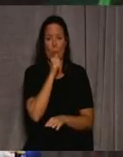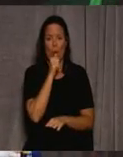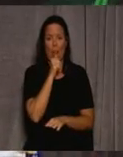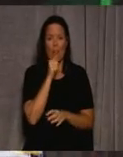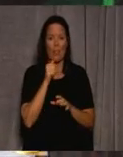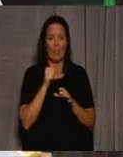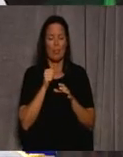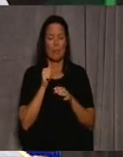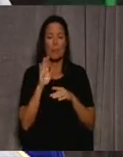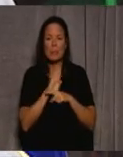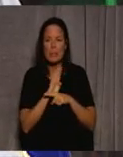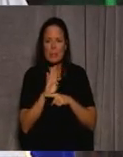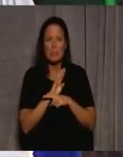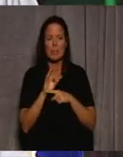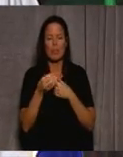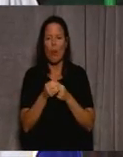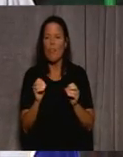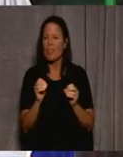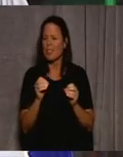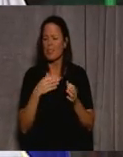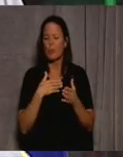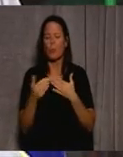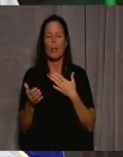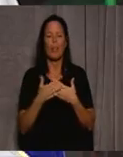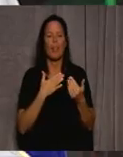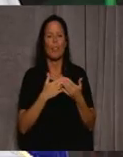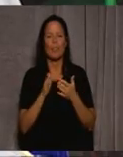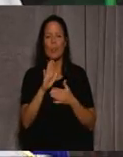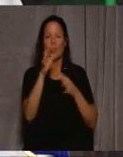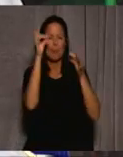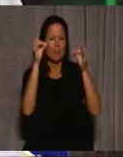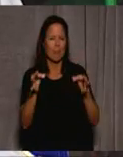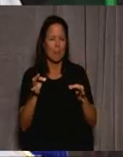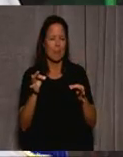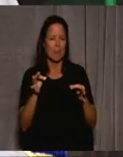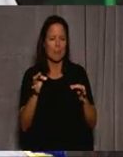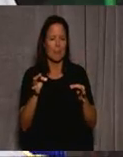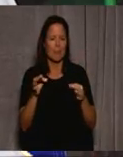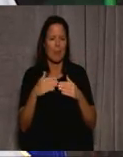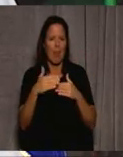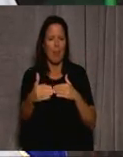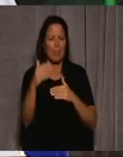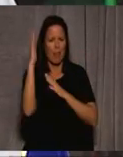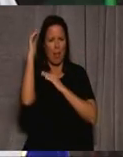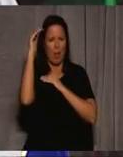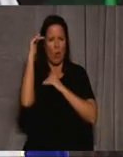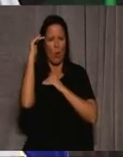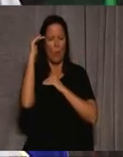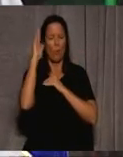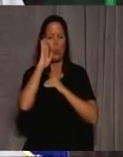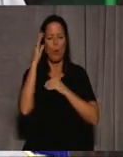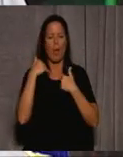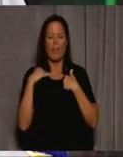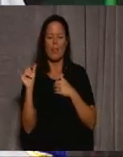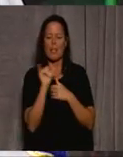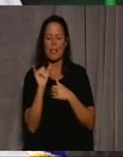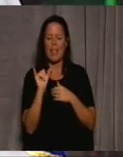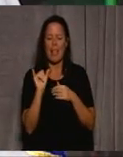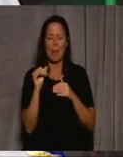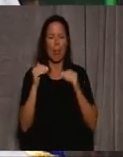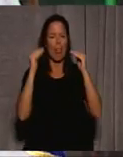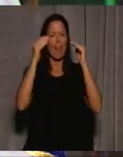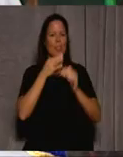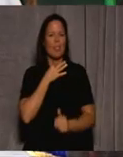practice. Regardless of where you're headed next, I hope you'll take with you the same level of